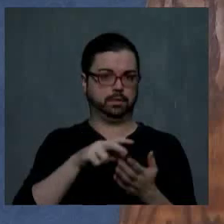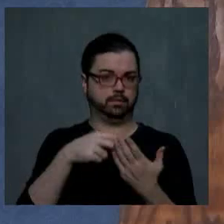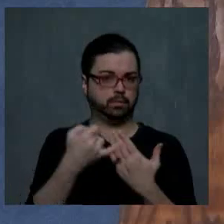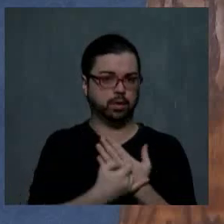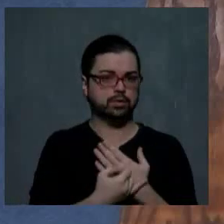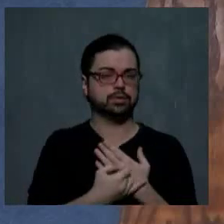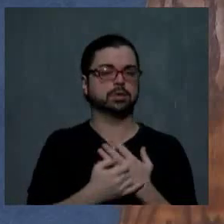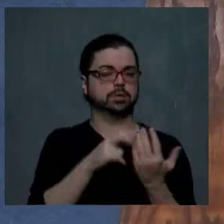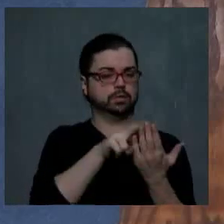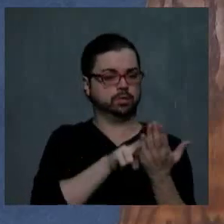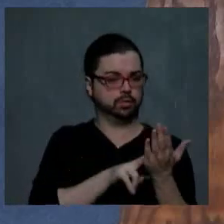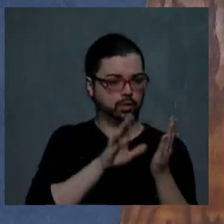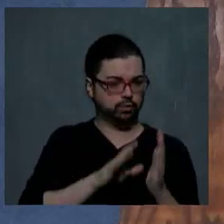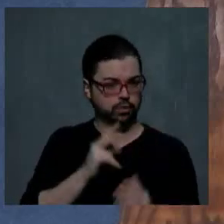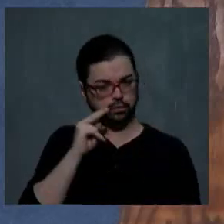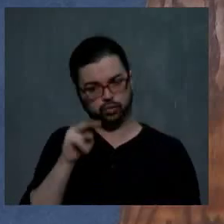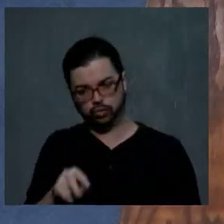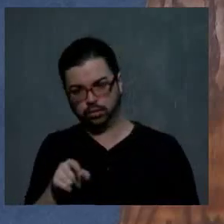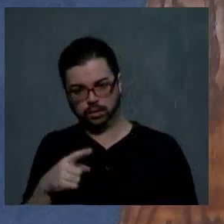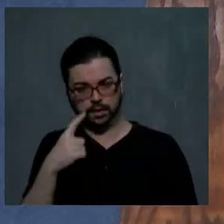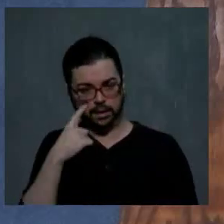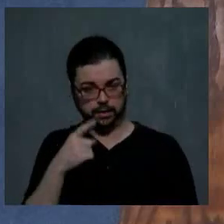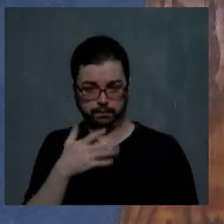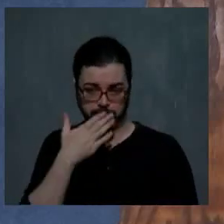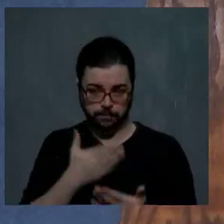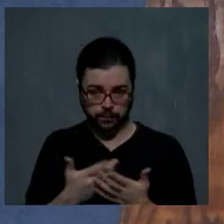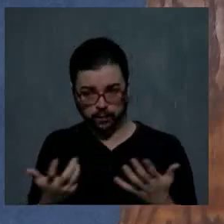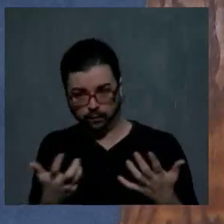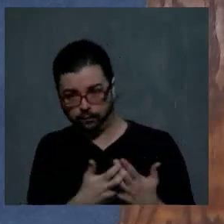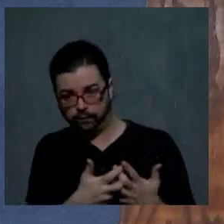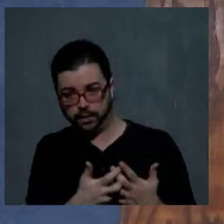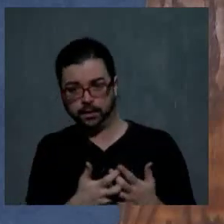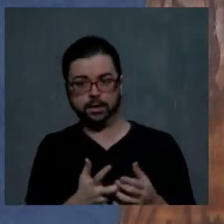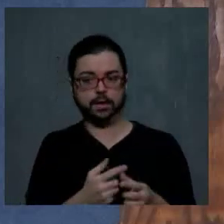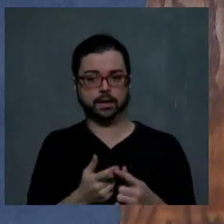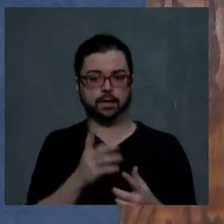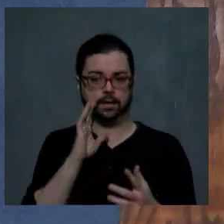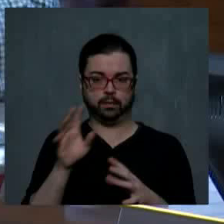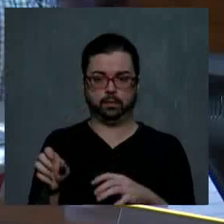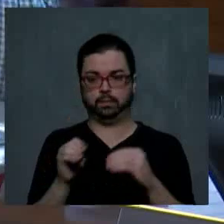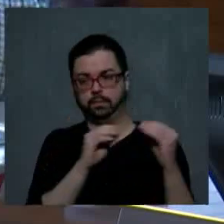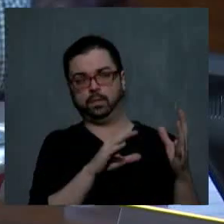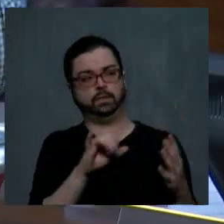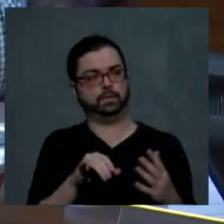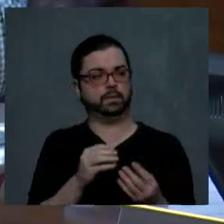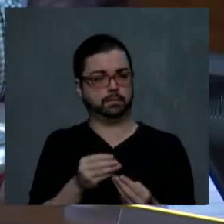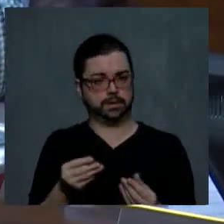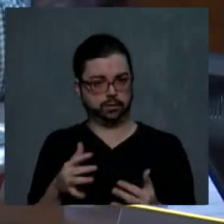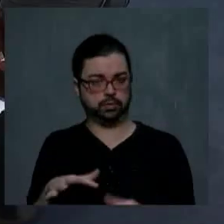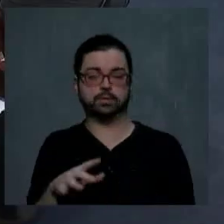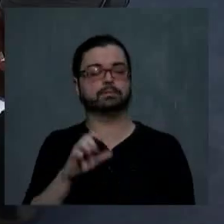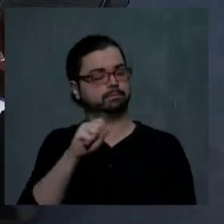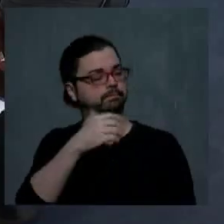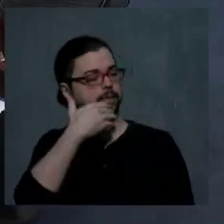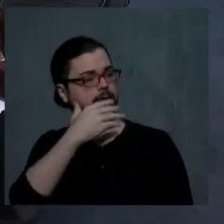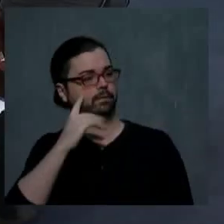material that's here, and if they think that this is a good fit, then they'll remove this material. Thank you. Thank you.